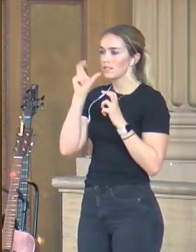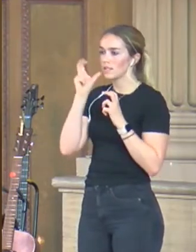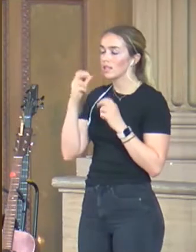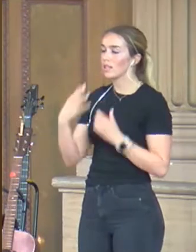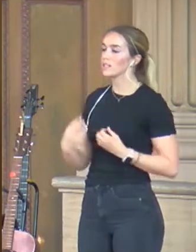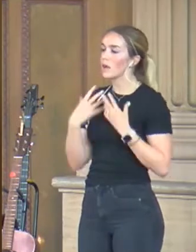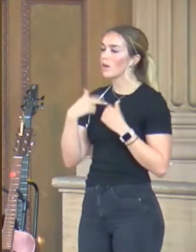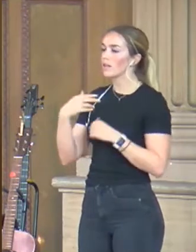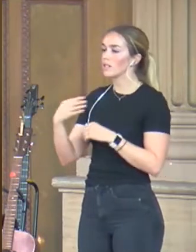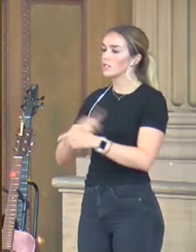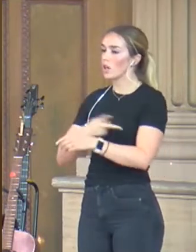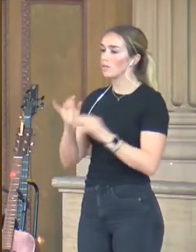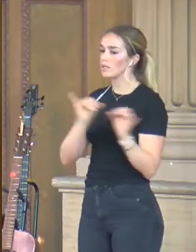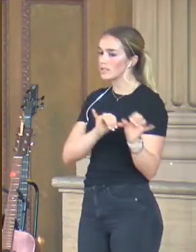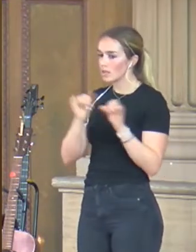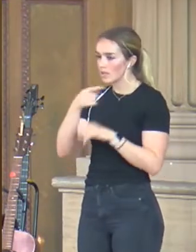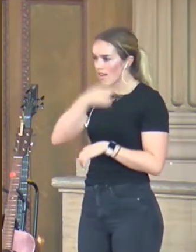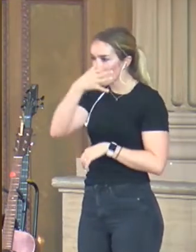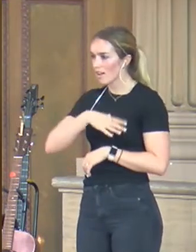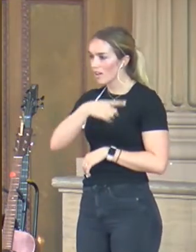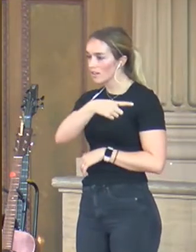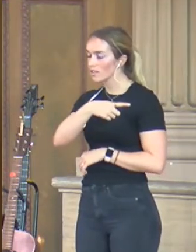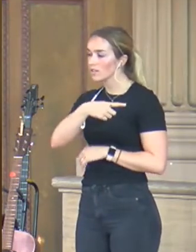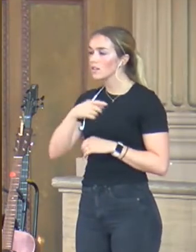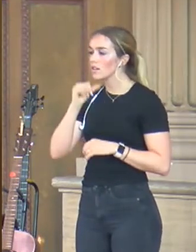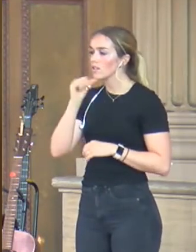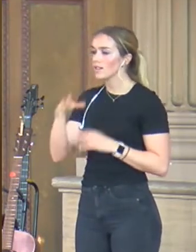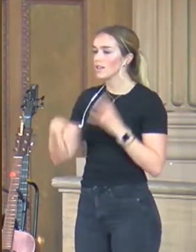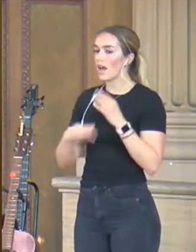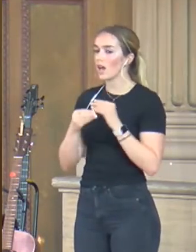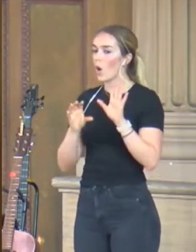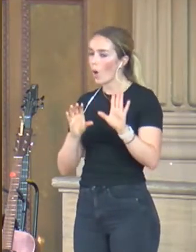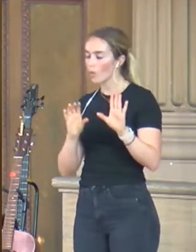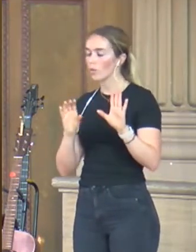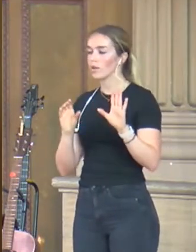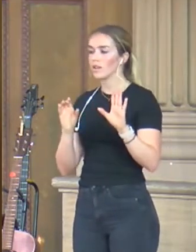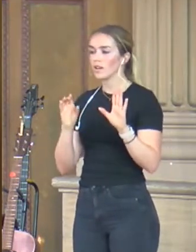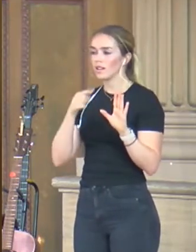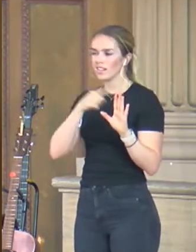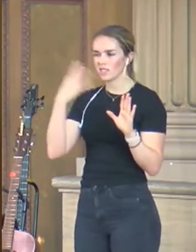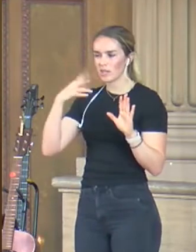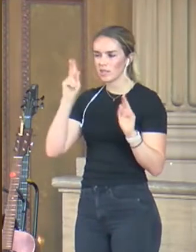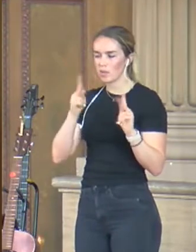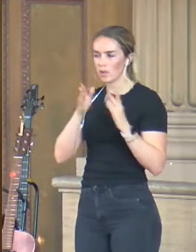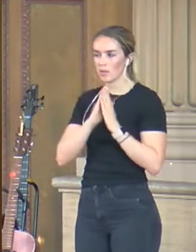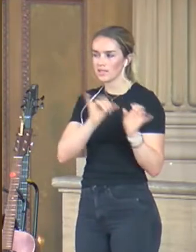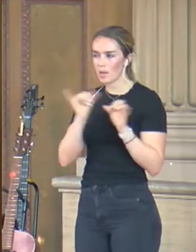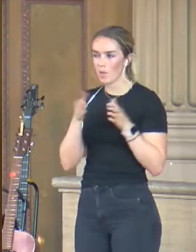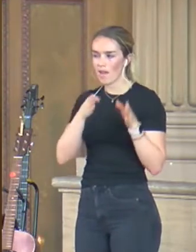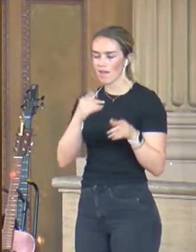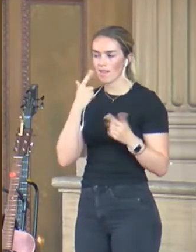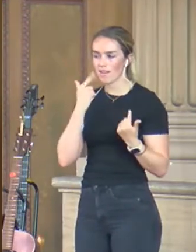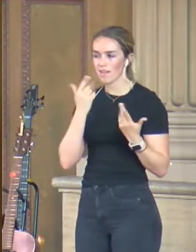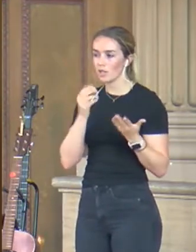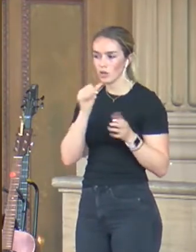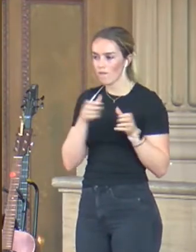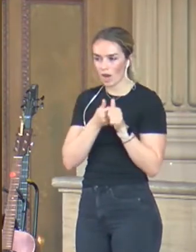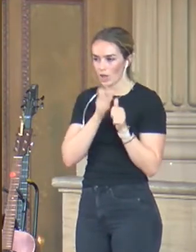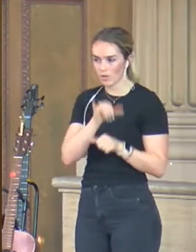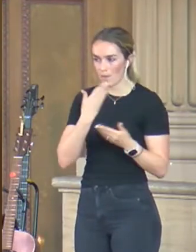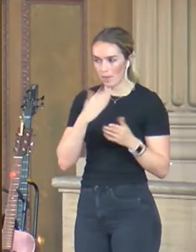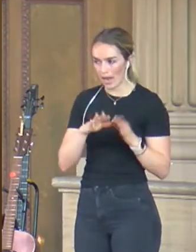God says, do it like that guy. He doesn't put an asterisk on here and say, like, this is how crazy people pray. Don't do any of this. This is